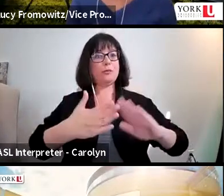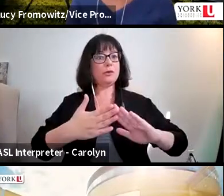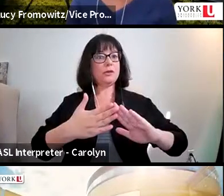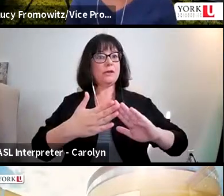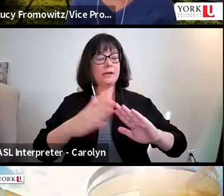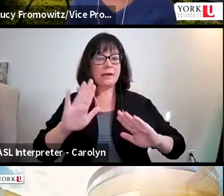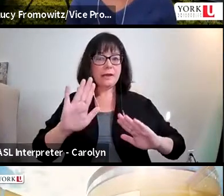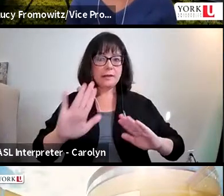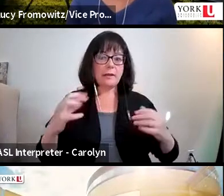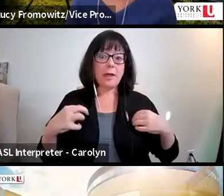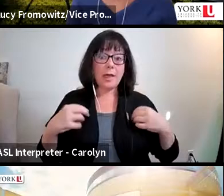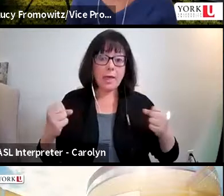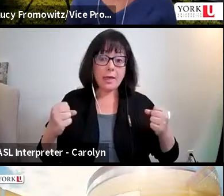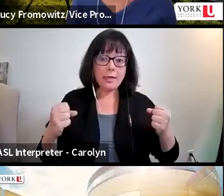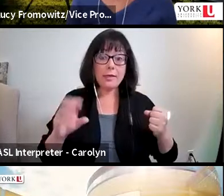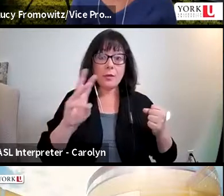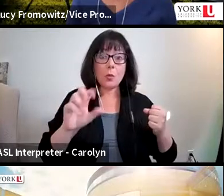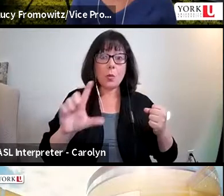comes first.